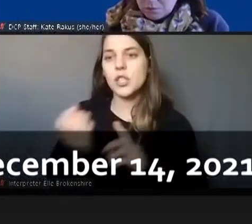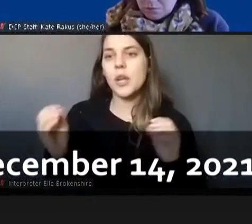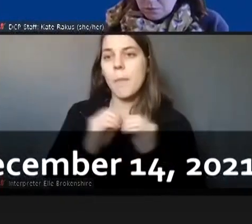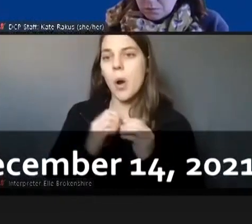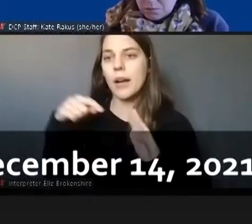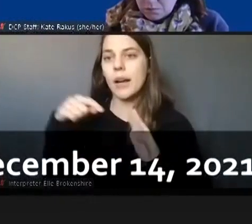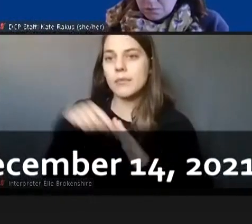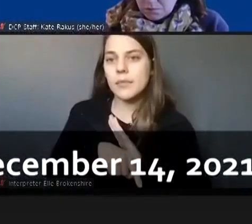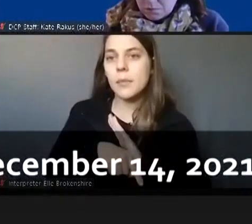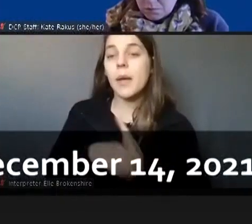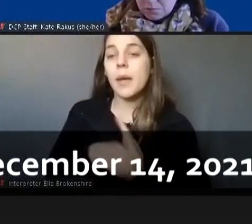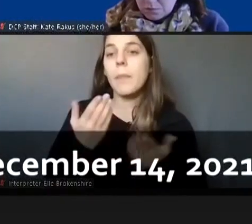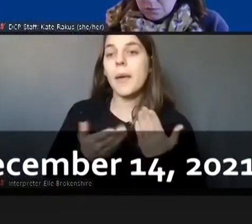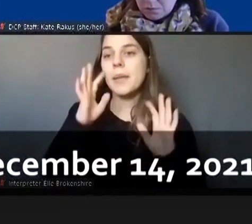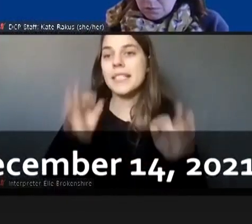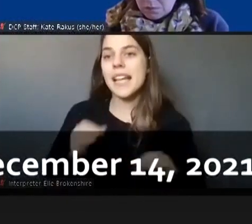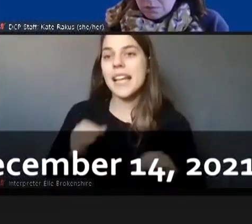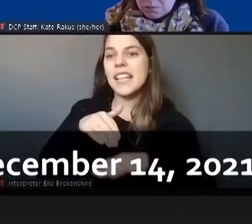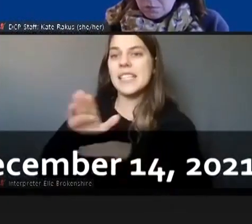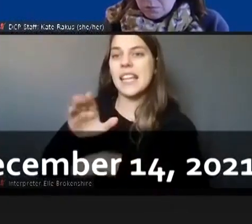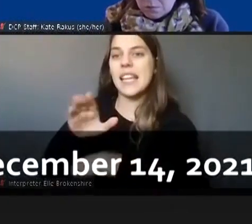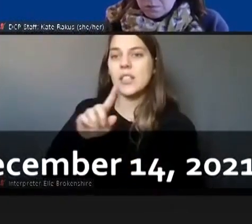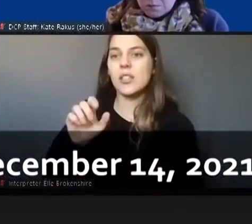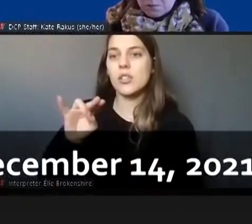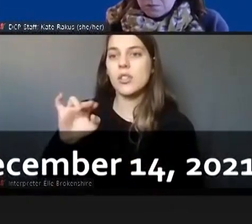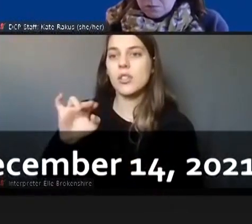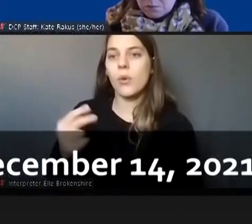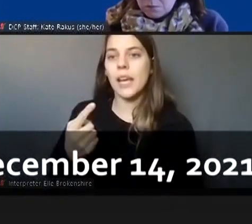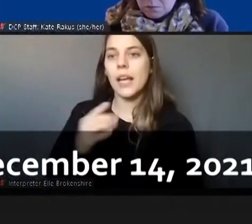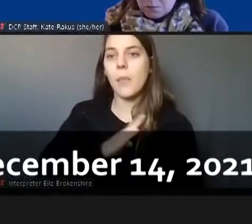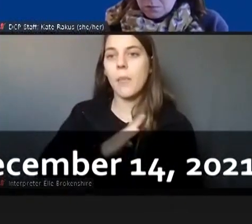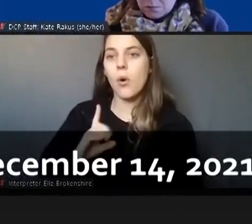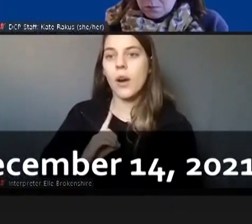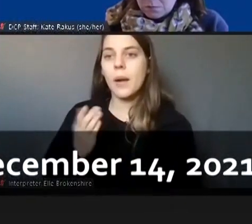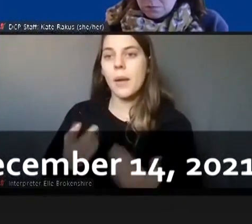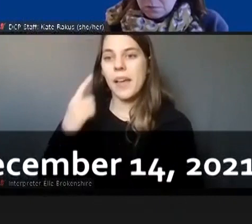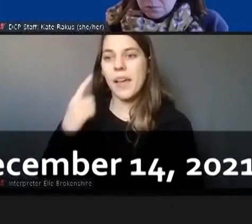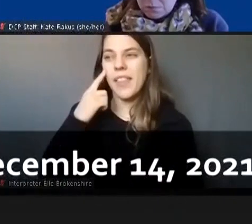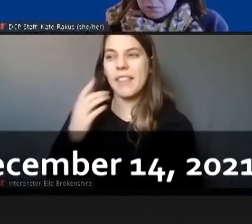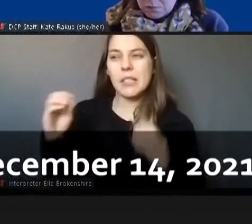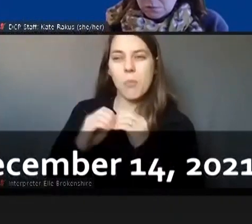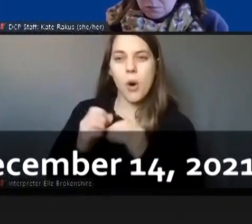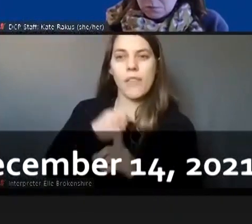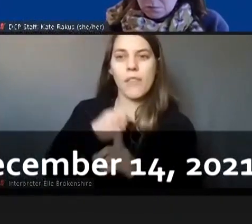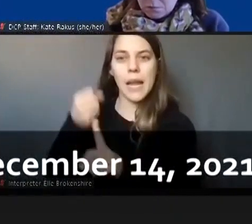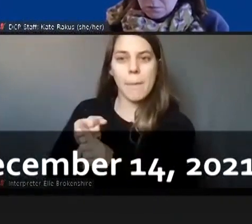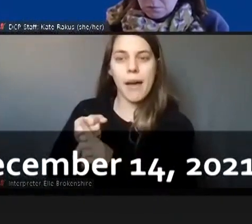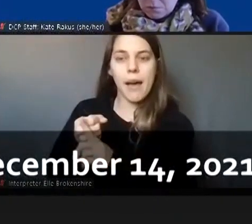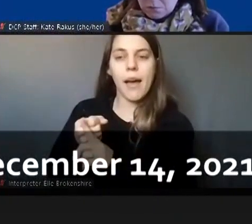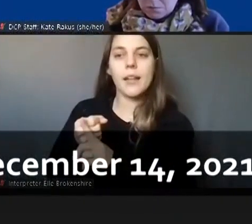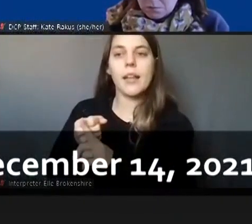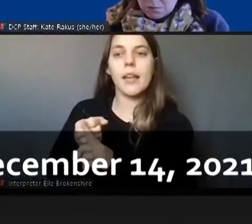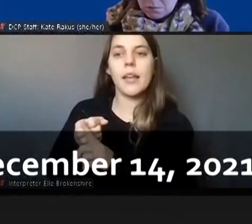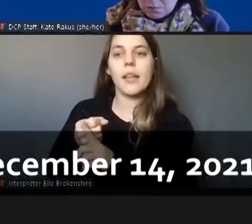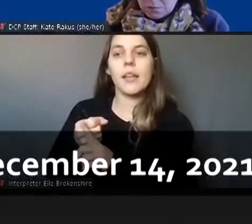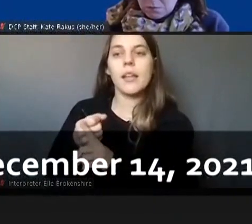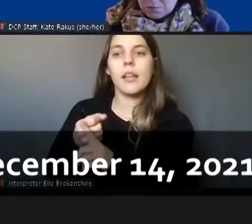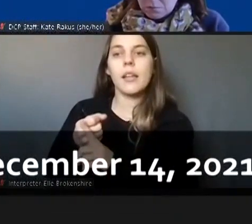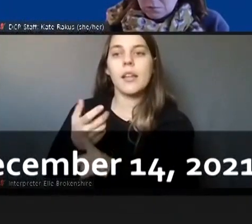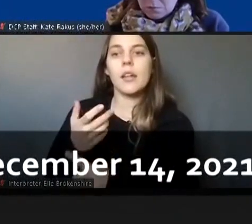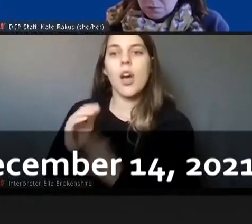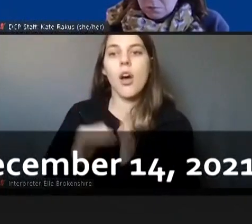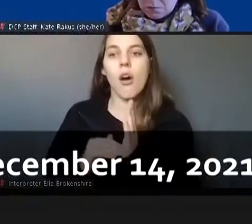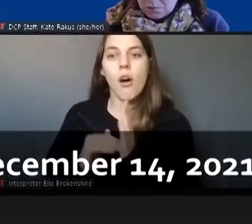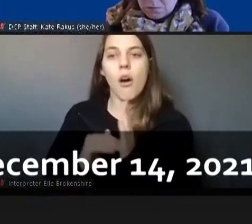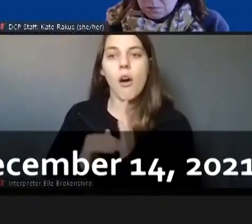send it to the zoning board. I may determine that there's more of a detrimental impact. A lot of times, usually with